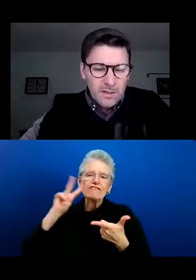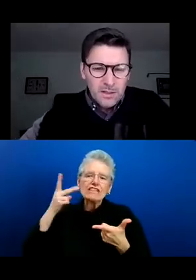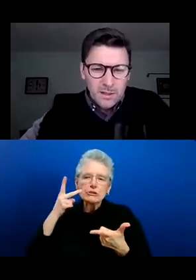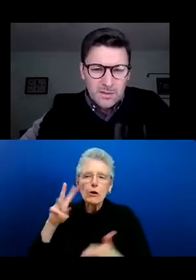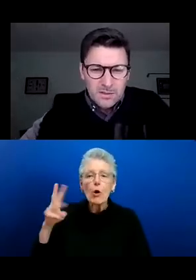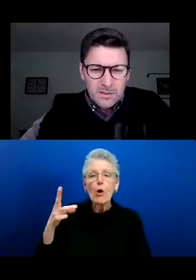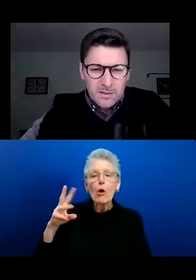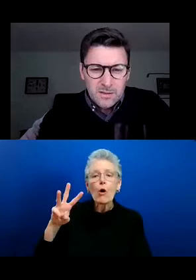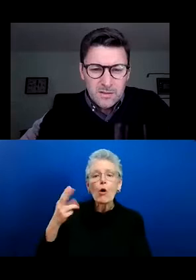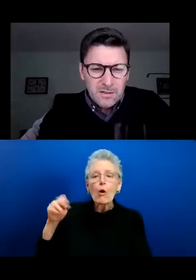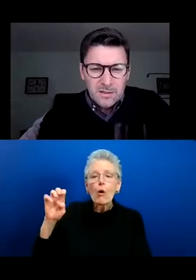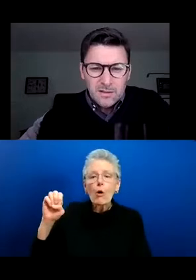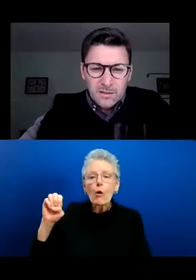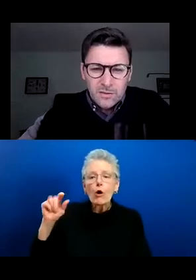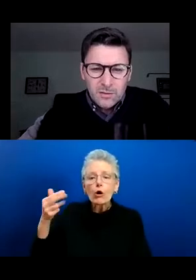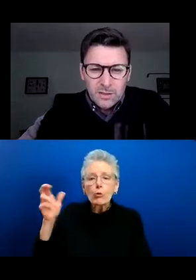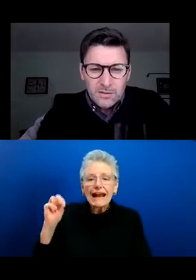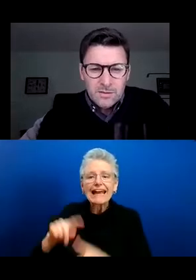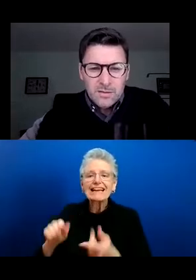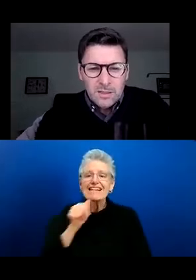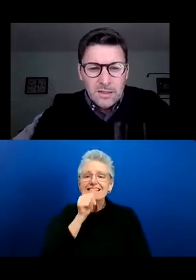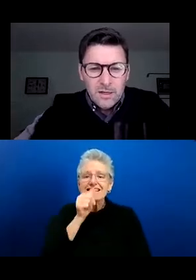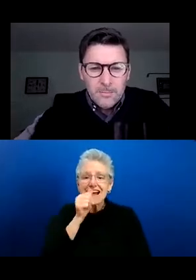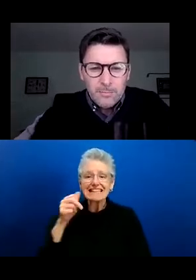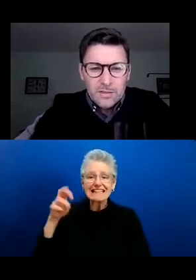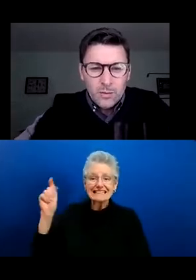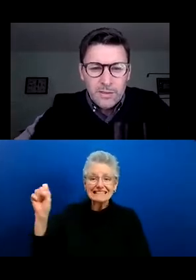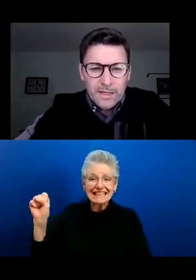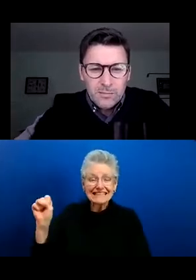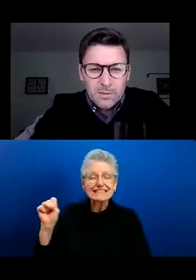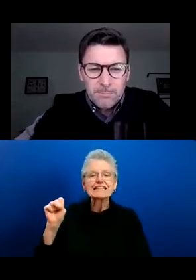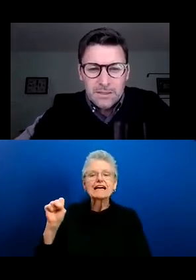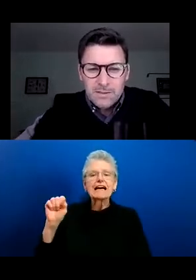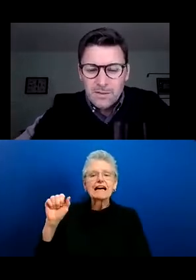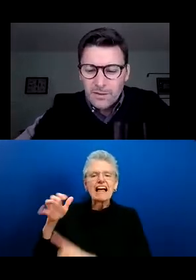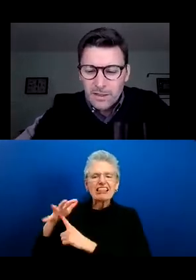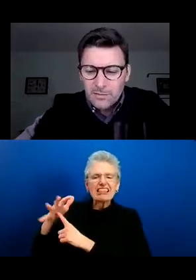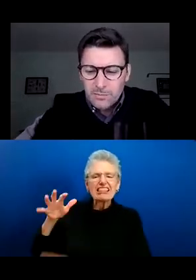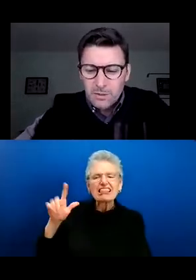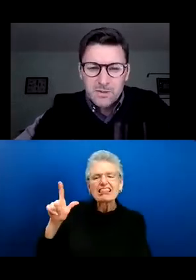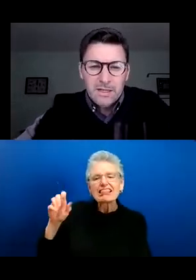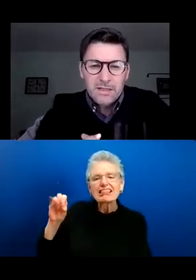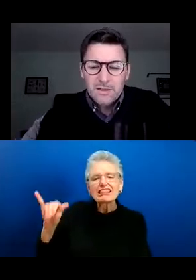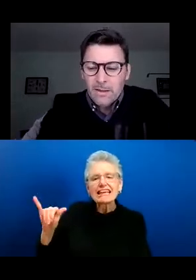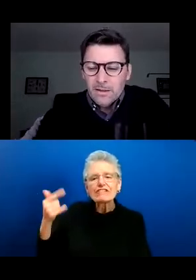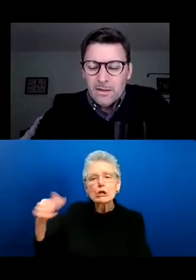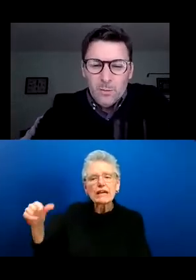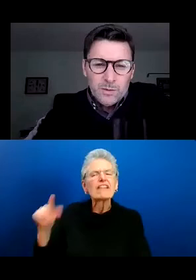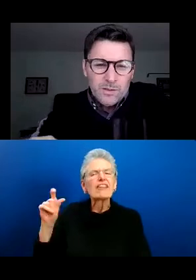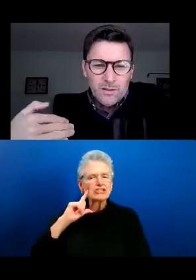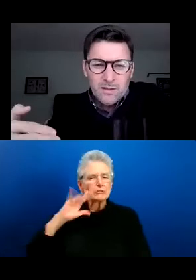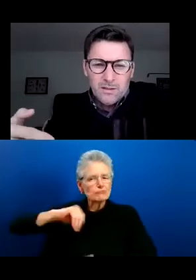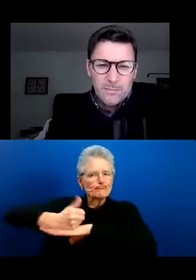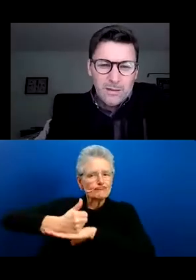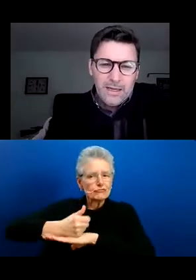grains, nuts and seeds, leafy greens. So that should be the basis of everybody's diet. And